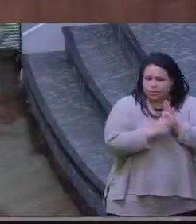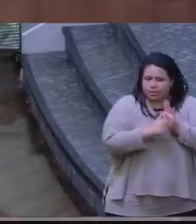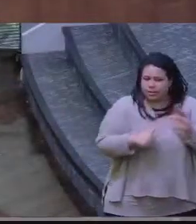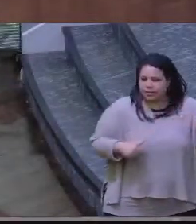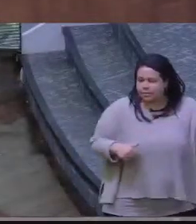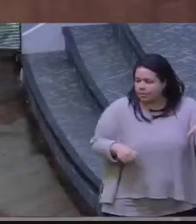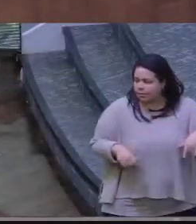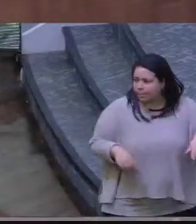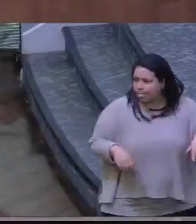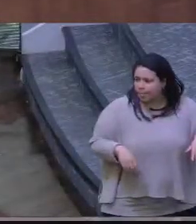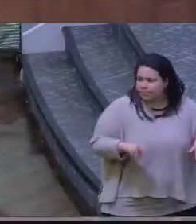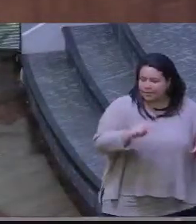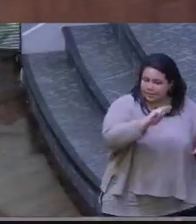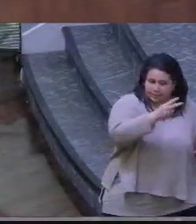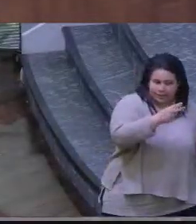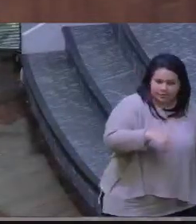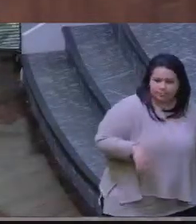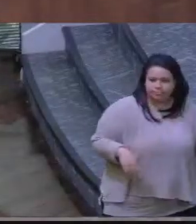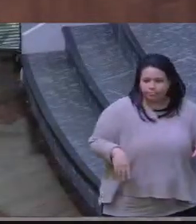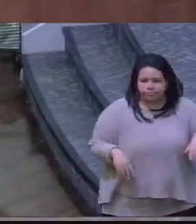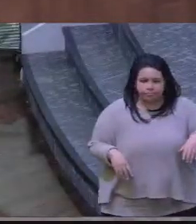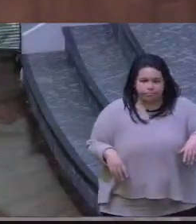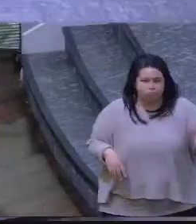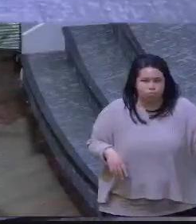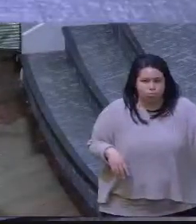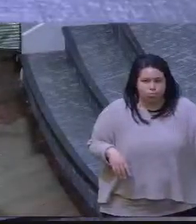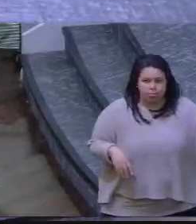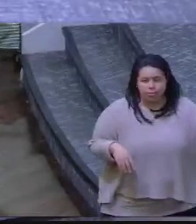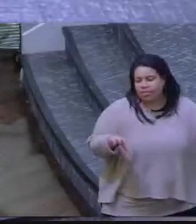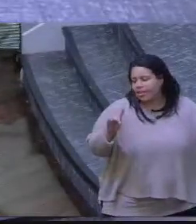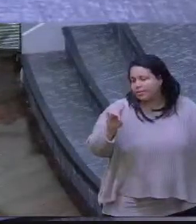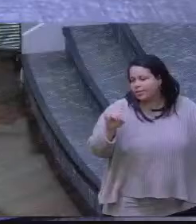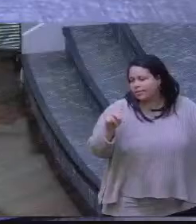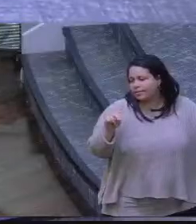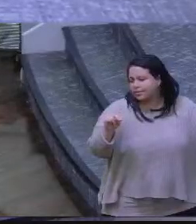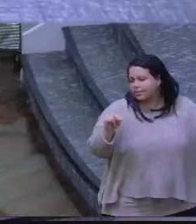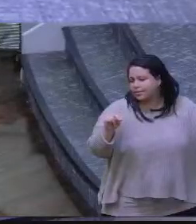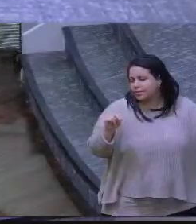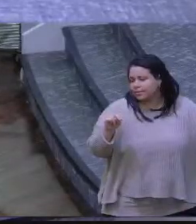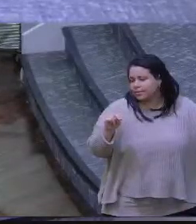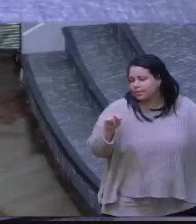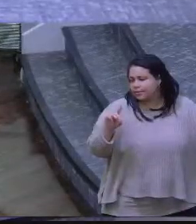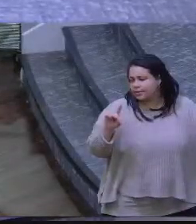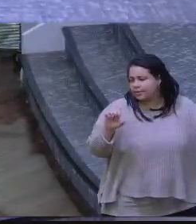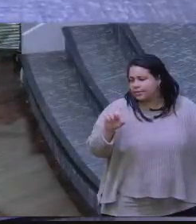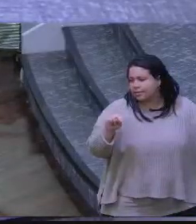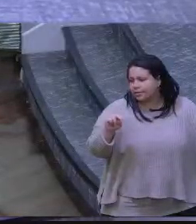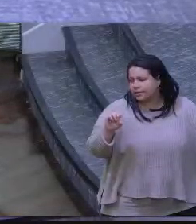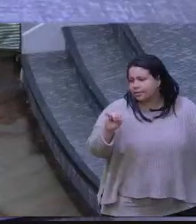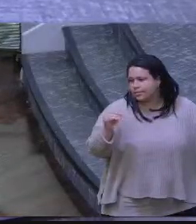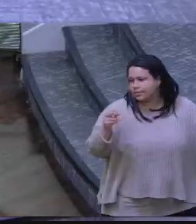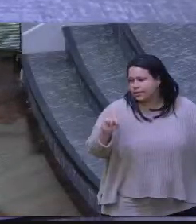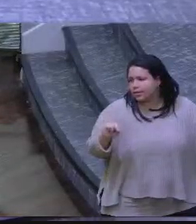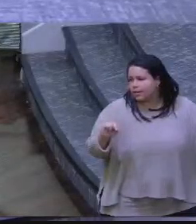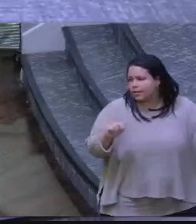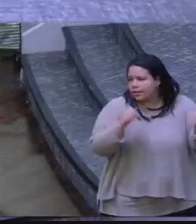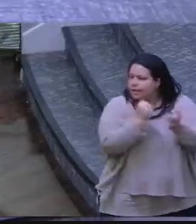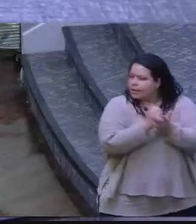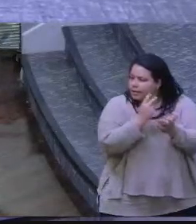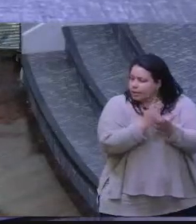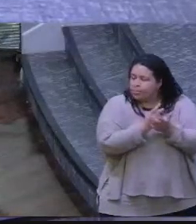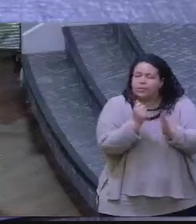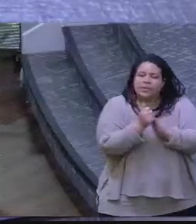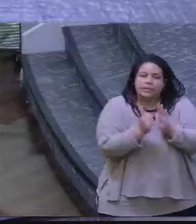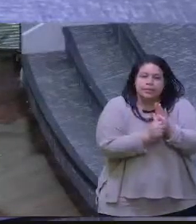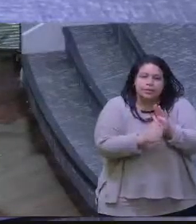Second. All right, motion made by Ms. Hull, seconded by Mr. Denson. All in favor of approving the consent agenda, raise your